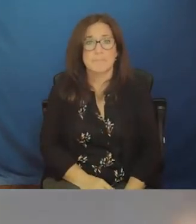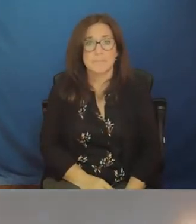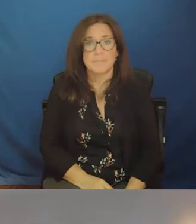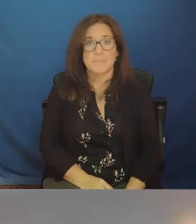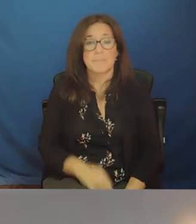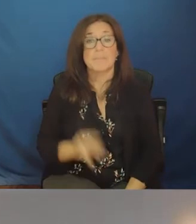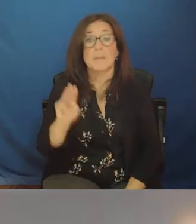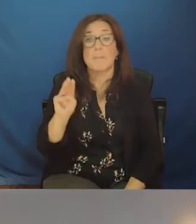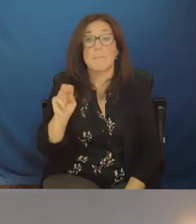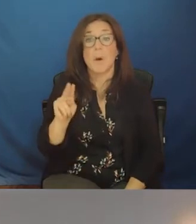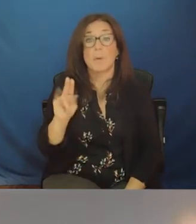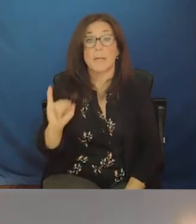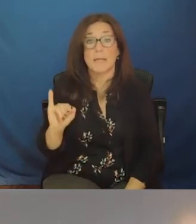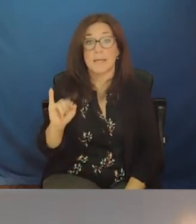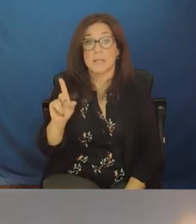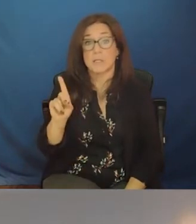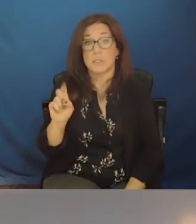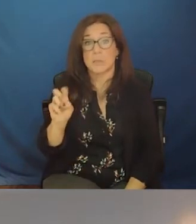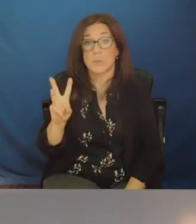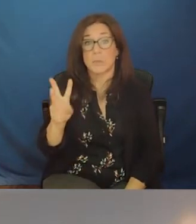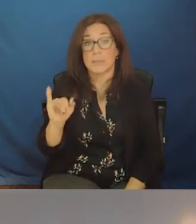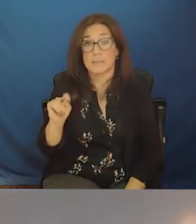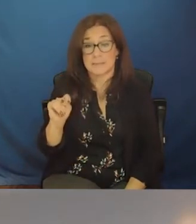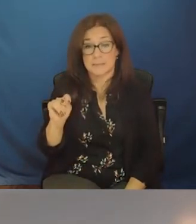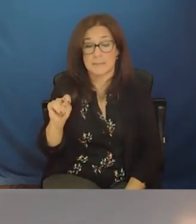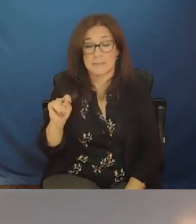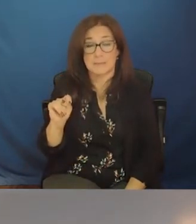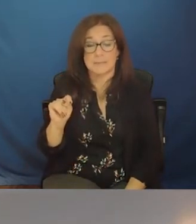Moni Duet, one moment.